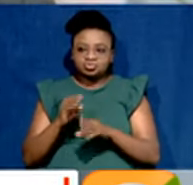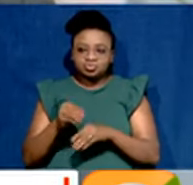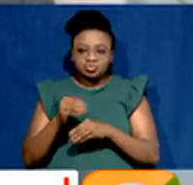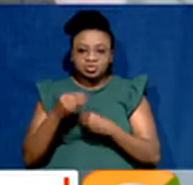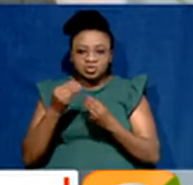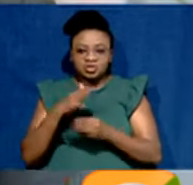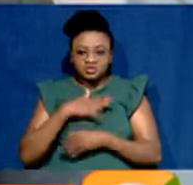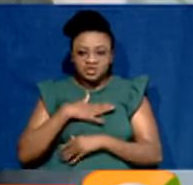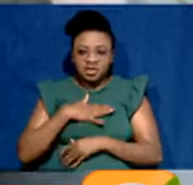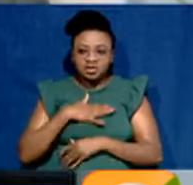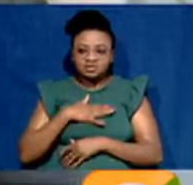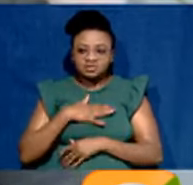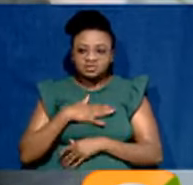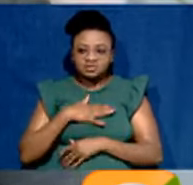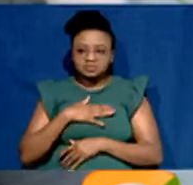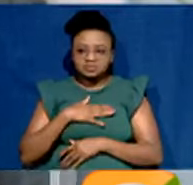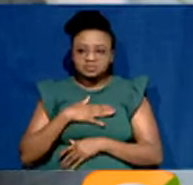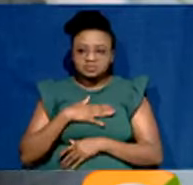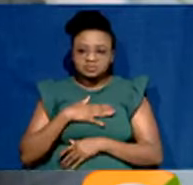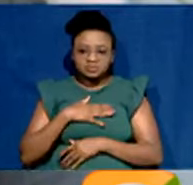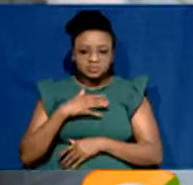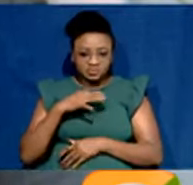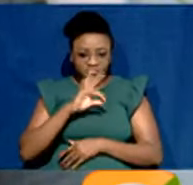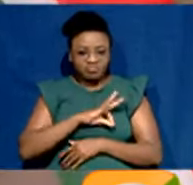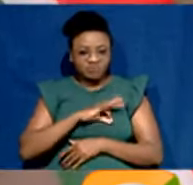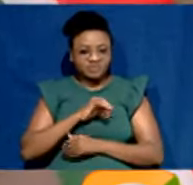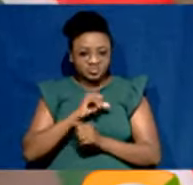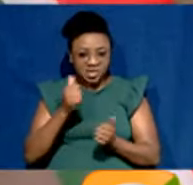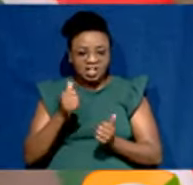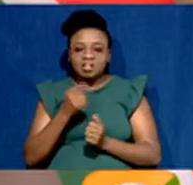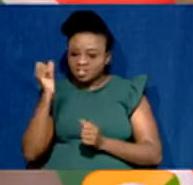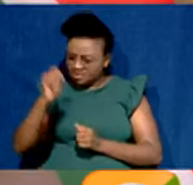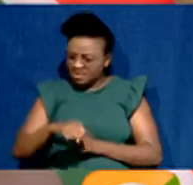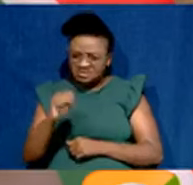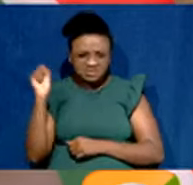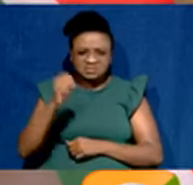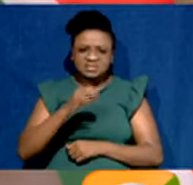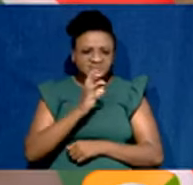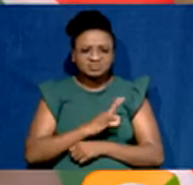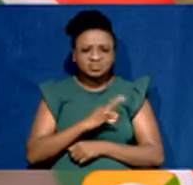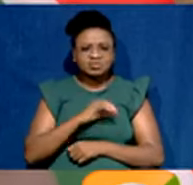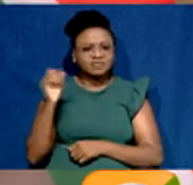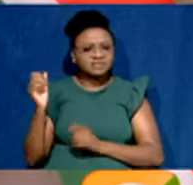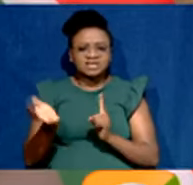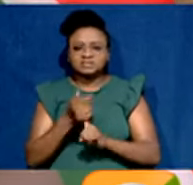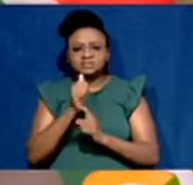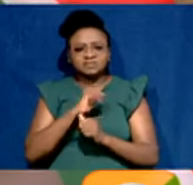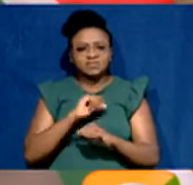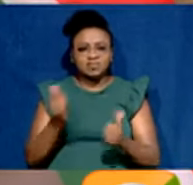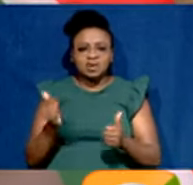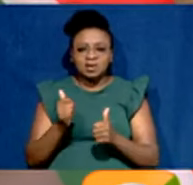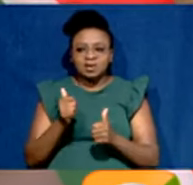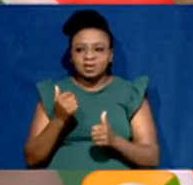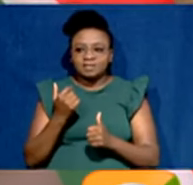results? Absolutely. 8 months down the line? Absolutely. In fact, that same